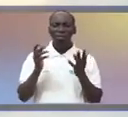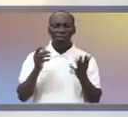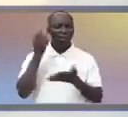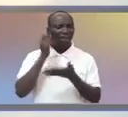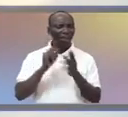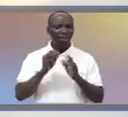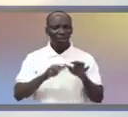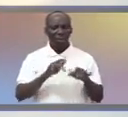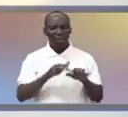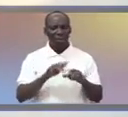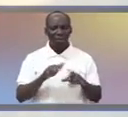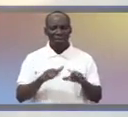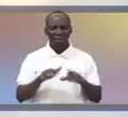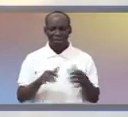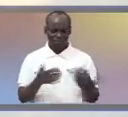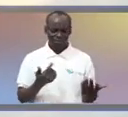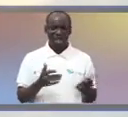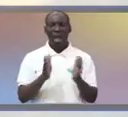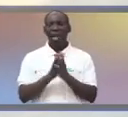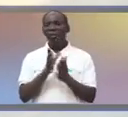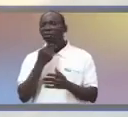me say, also for me by Joe.